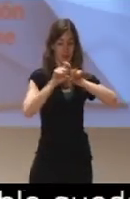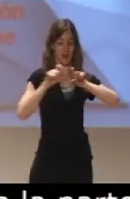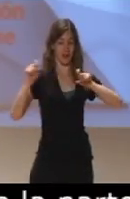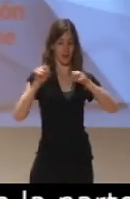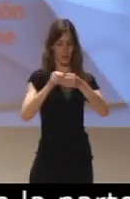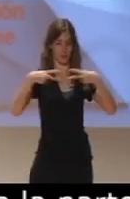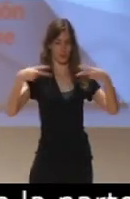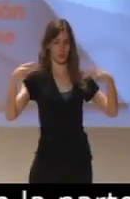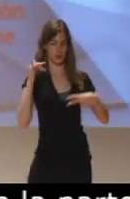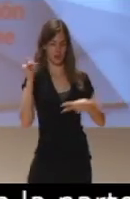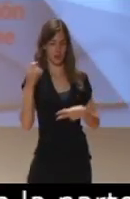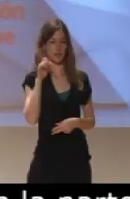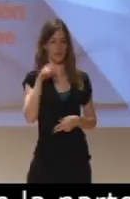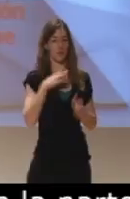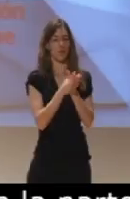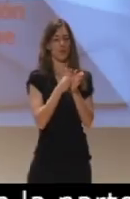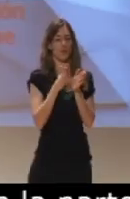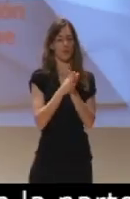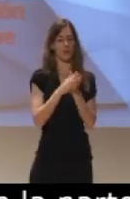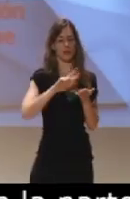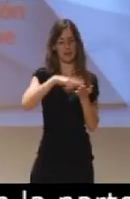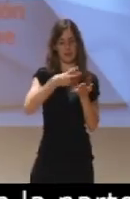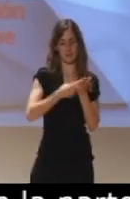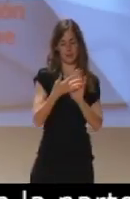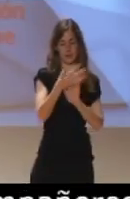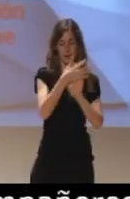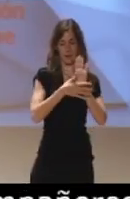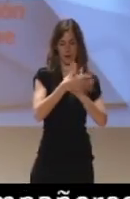are allowing us to